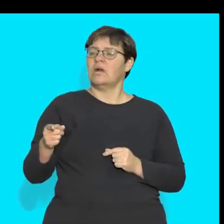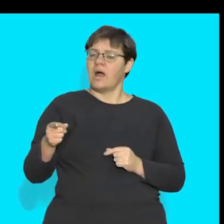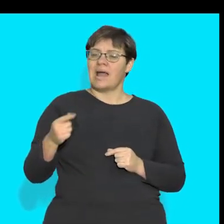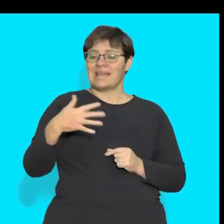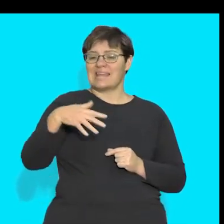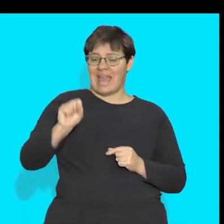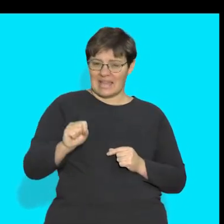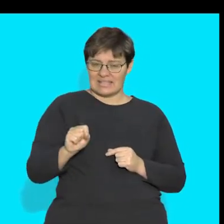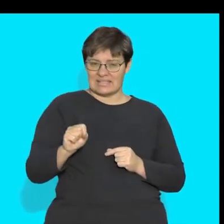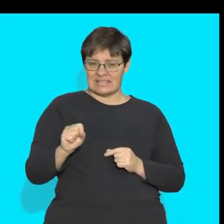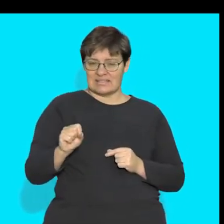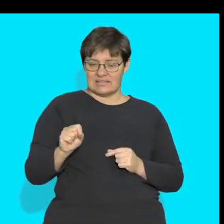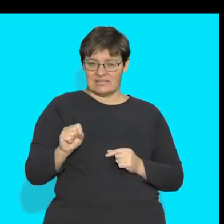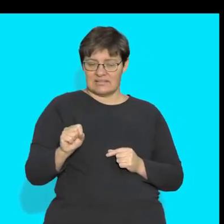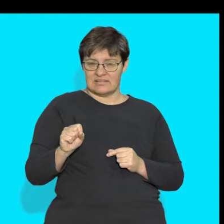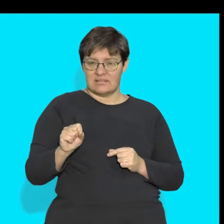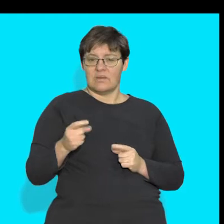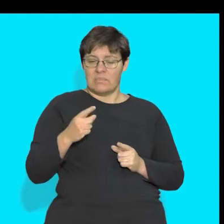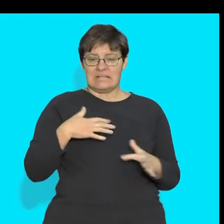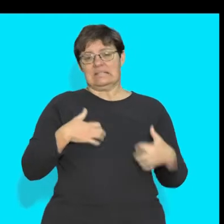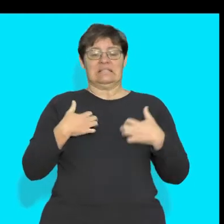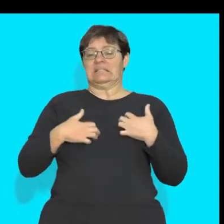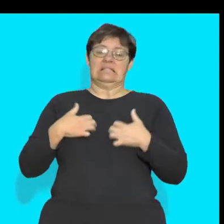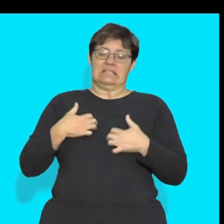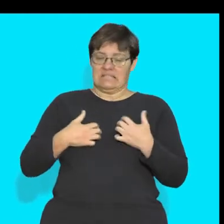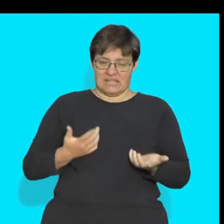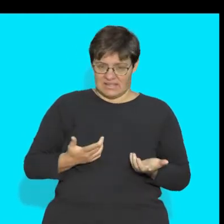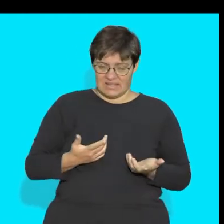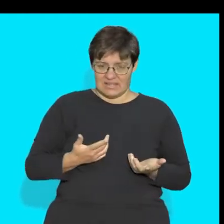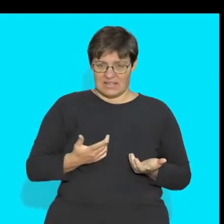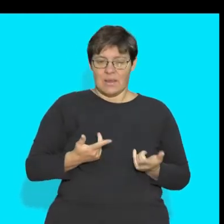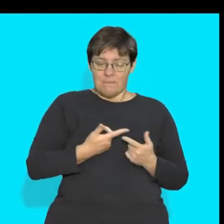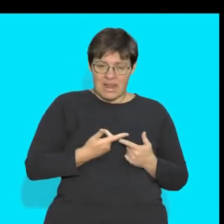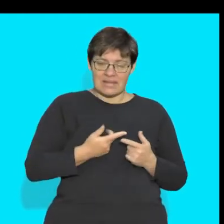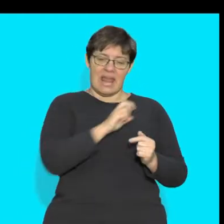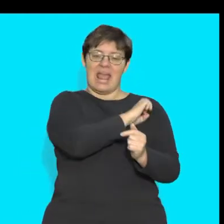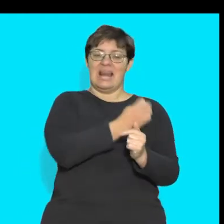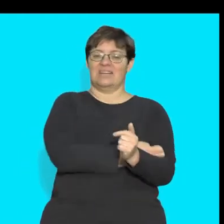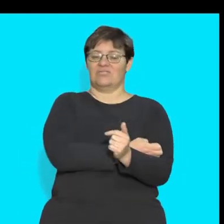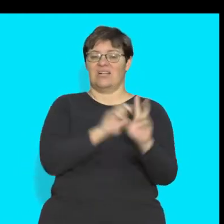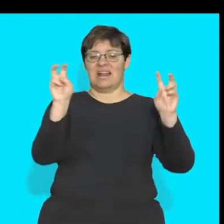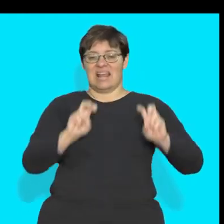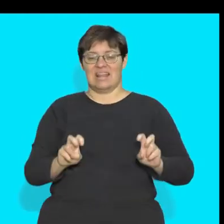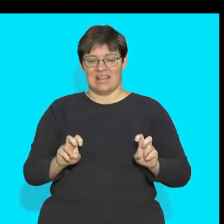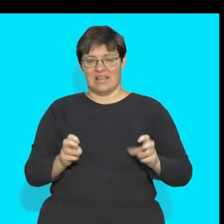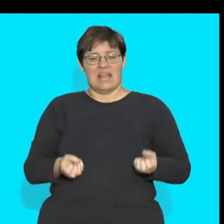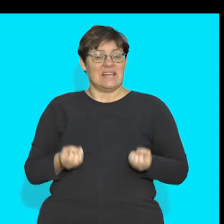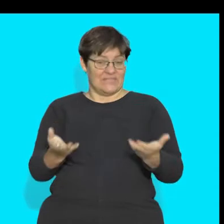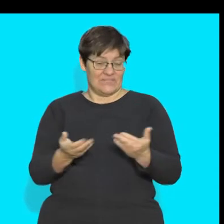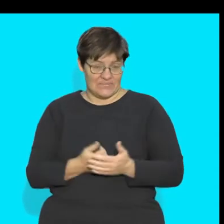energy to this gas, and we're exciting the electrons in there, okay? This is giving them electrical energy.